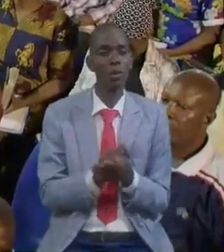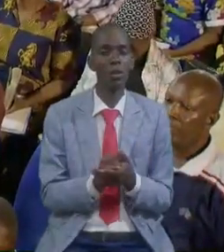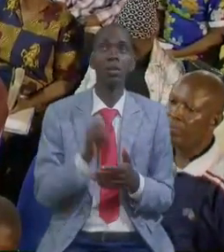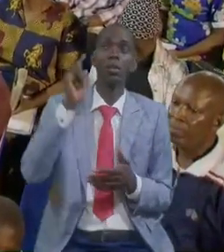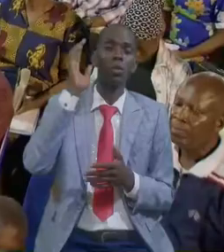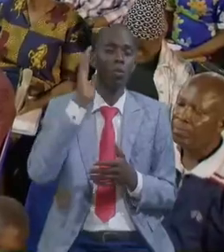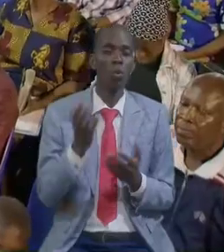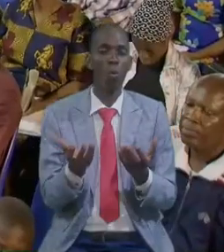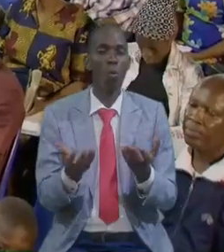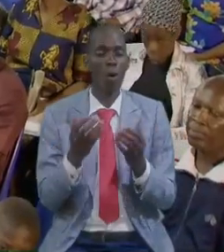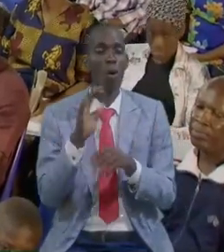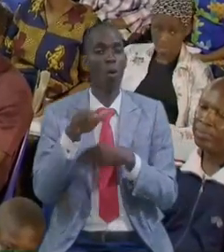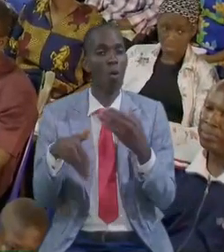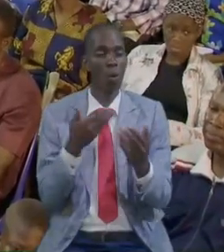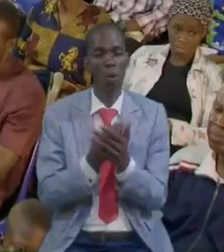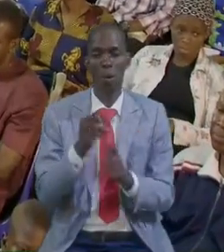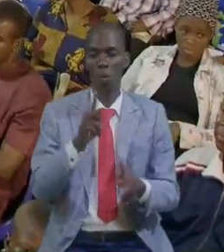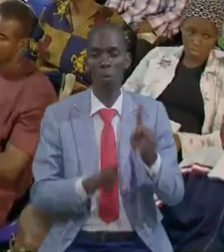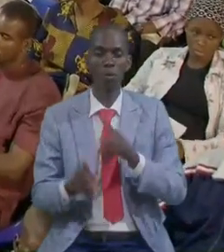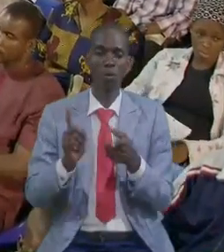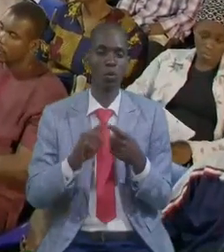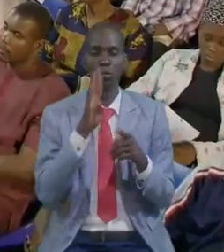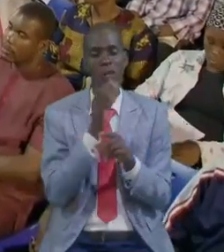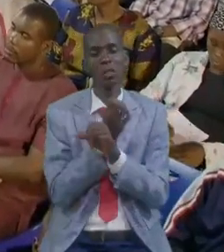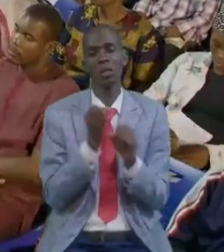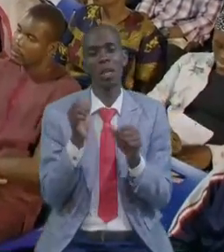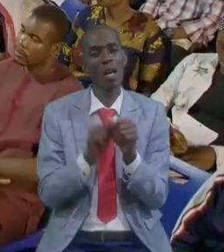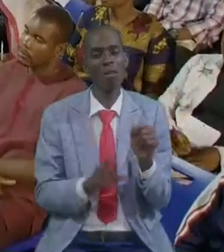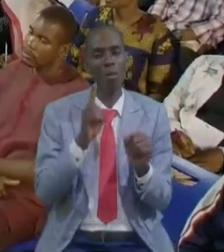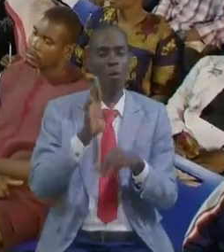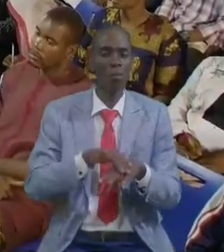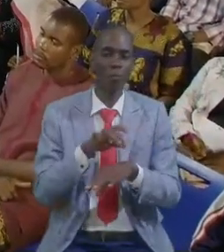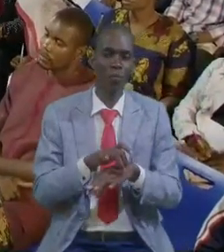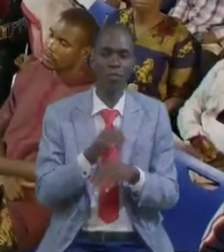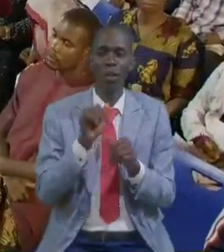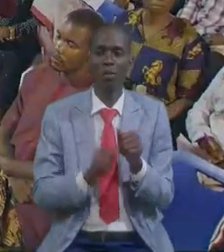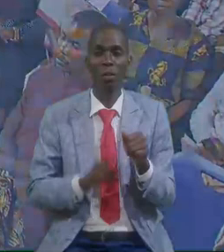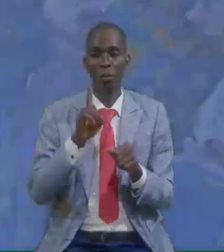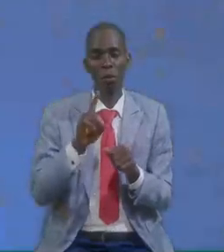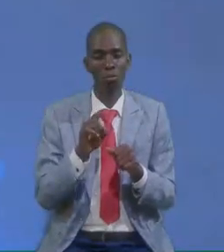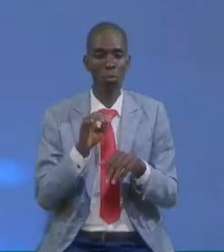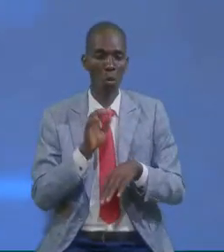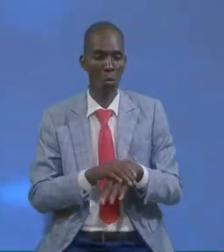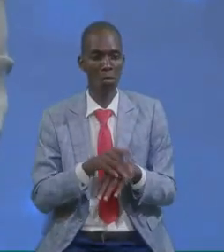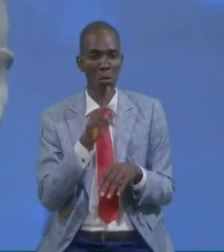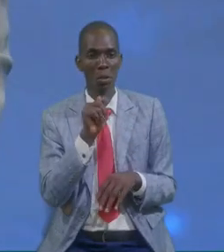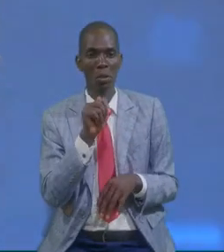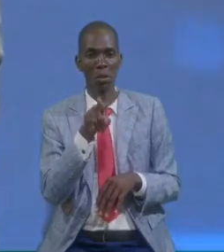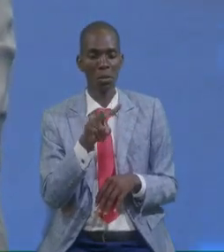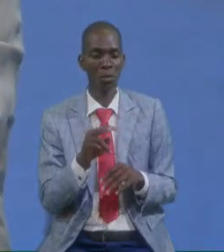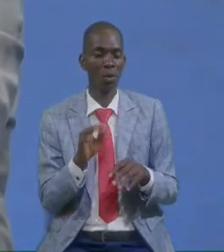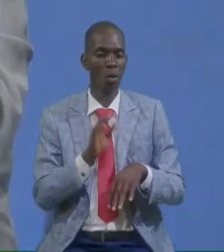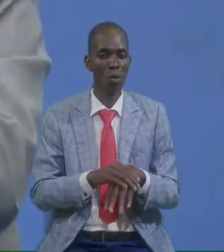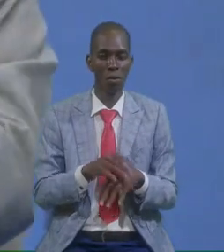men to be saved. Everyone online, everyone on the television, on the radio, he